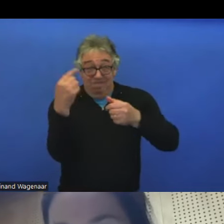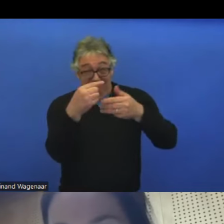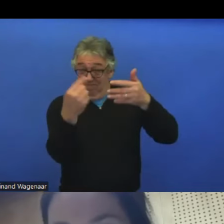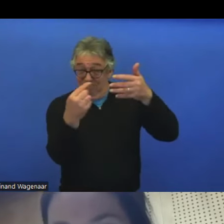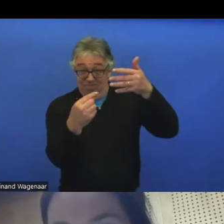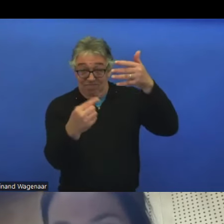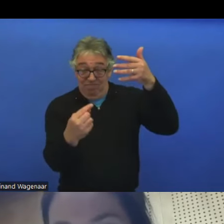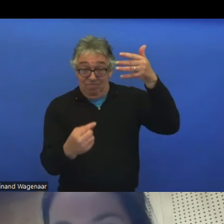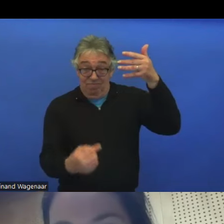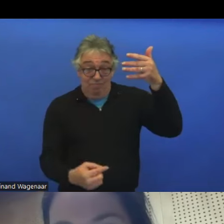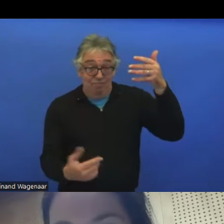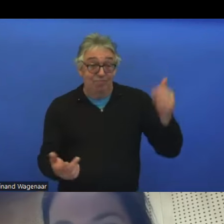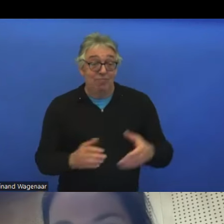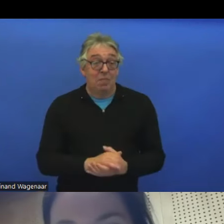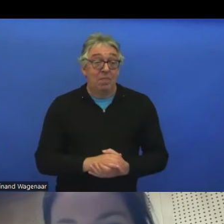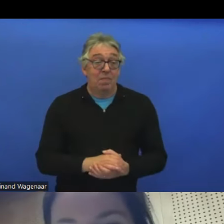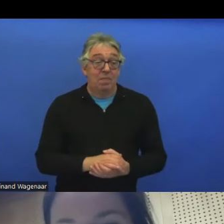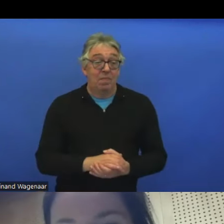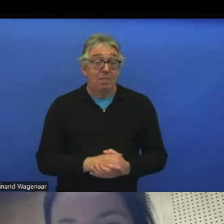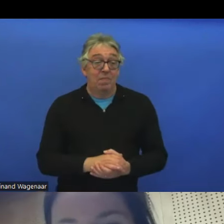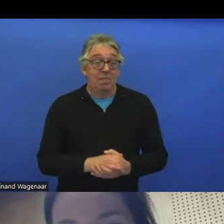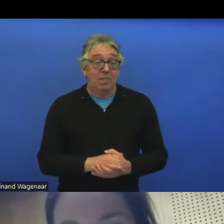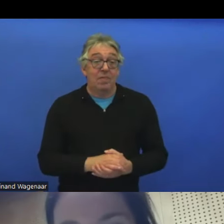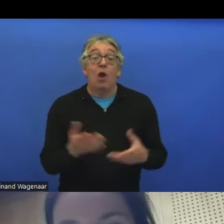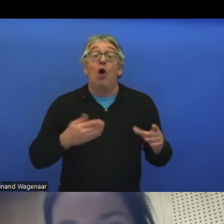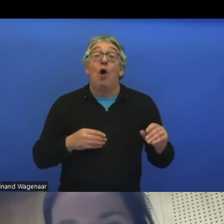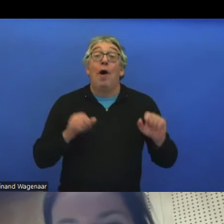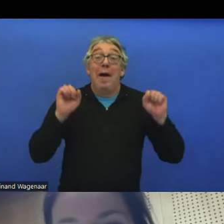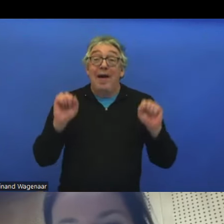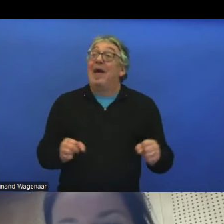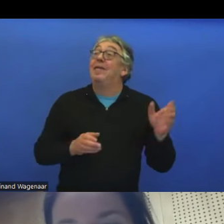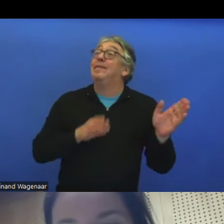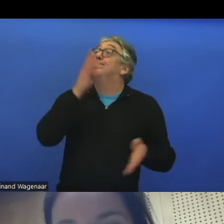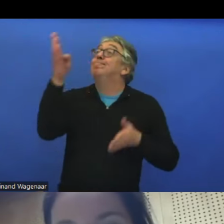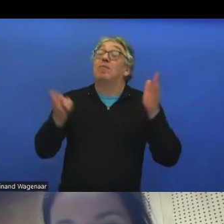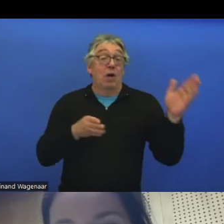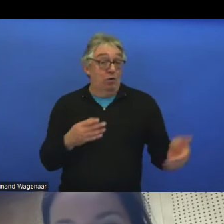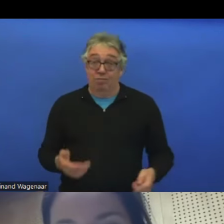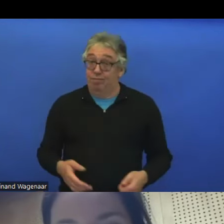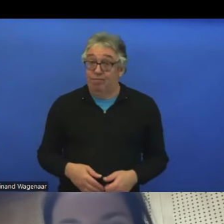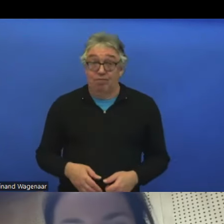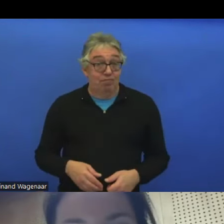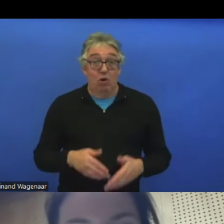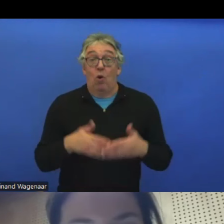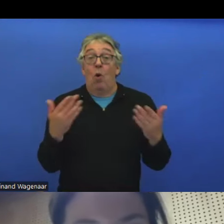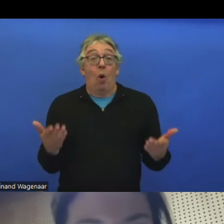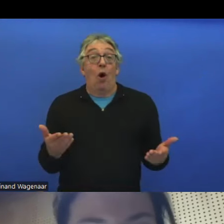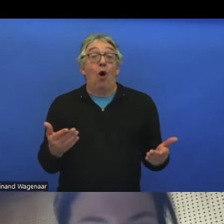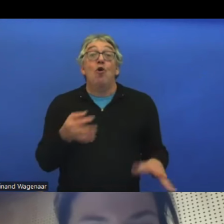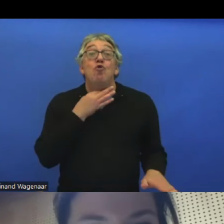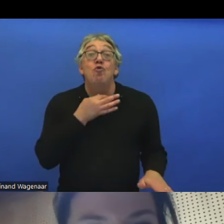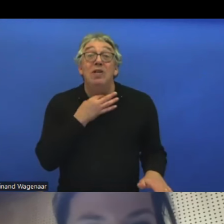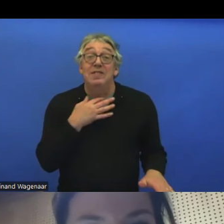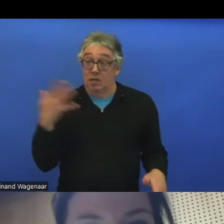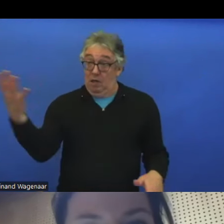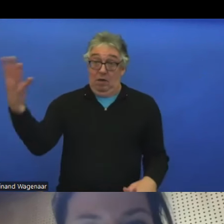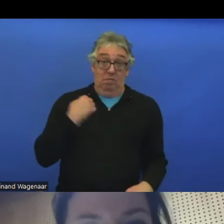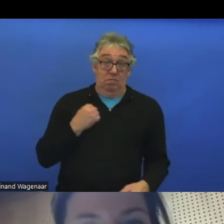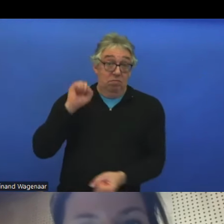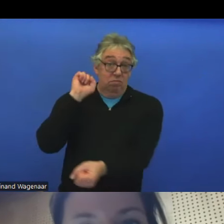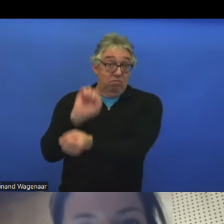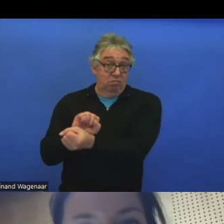are constricted in their, or restricted in their movement, and have risk of being detained. Can